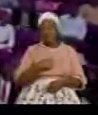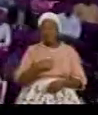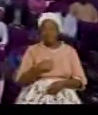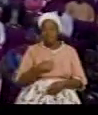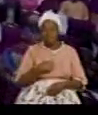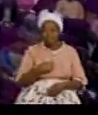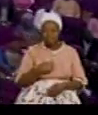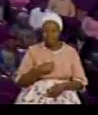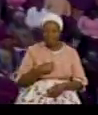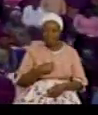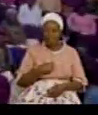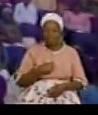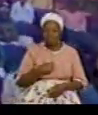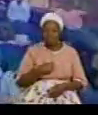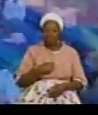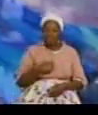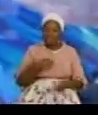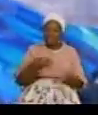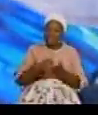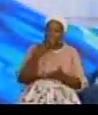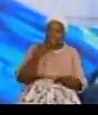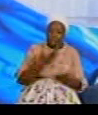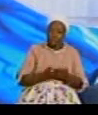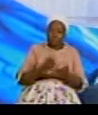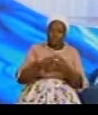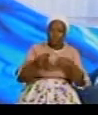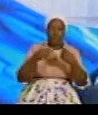Going about, it's good to go about.